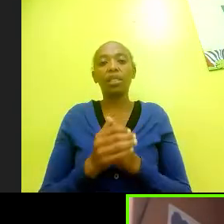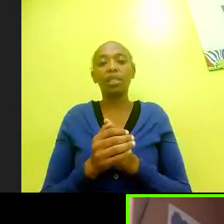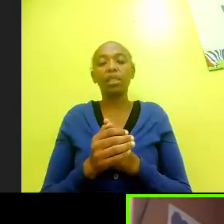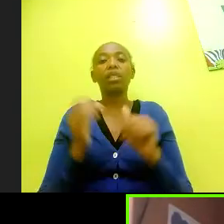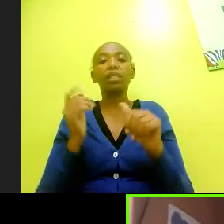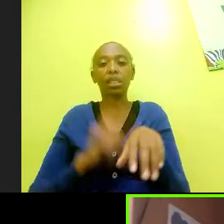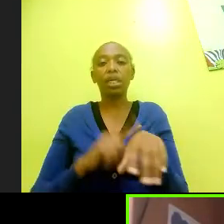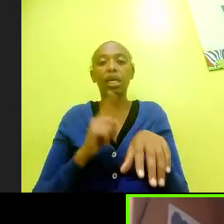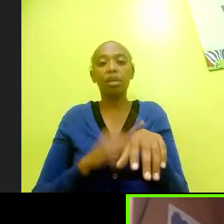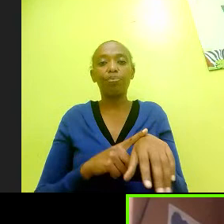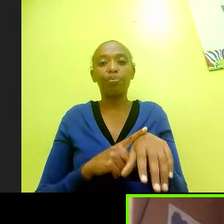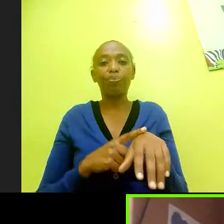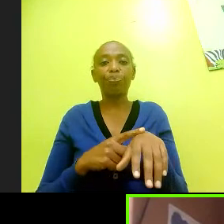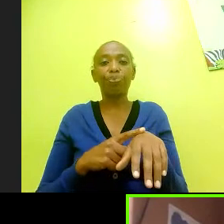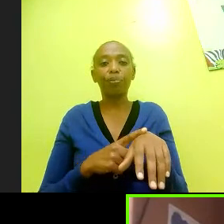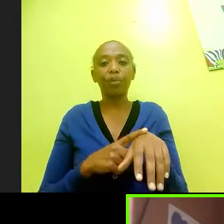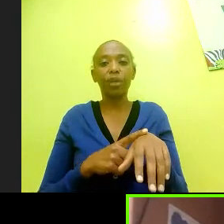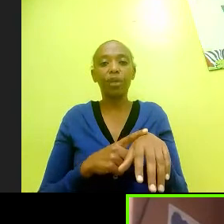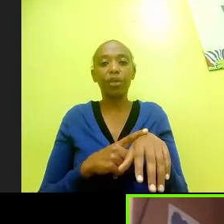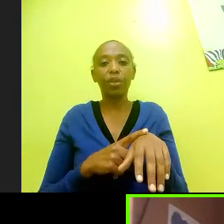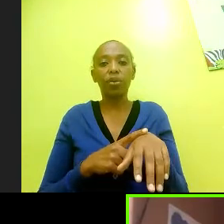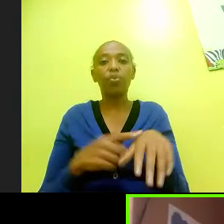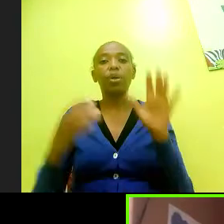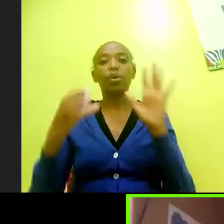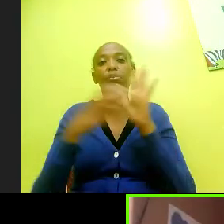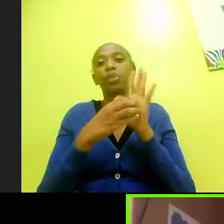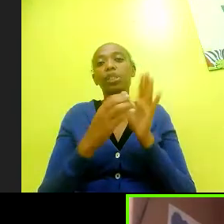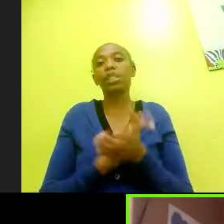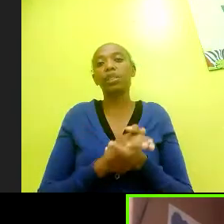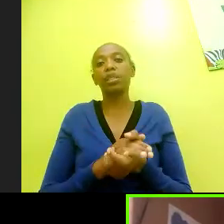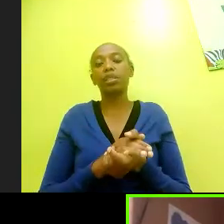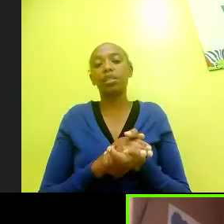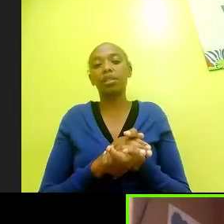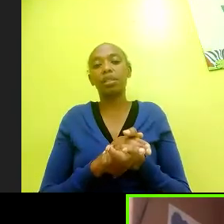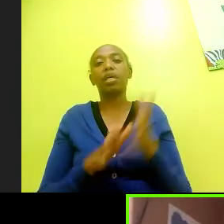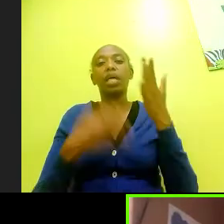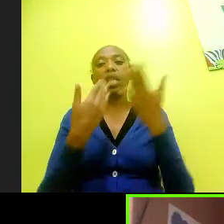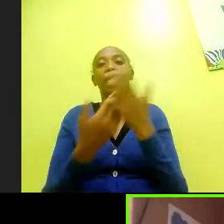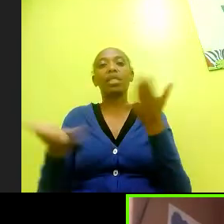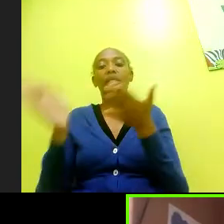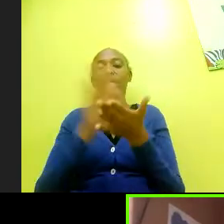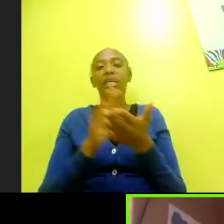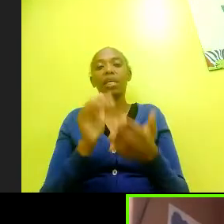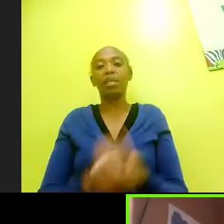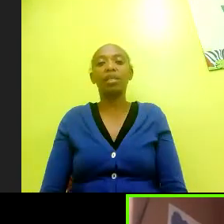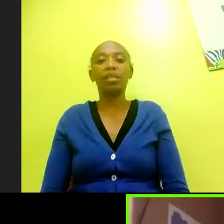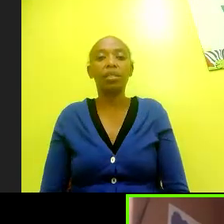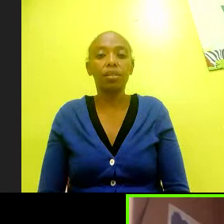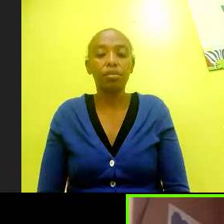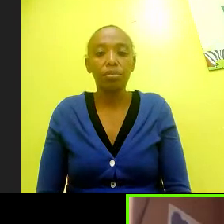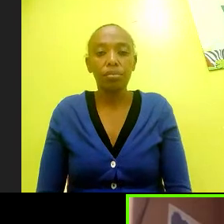the monograph is posted. Thanks again.